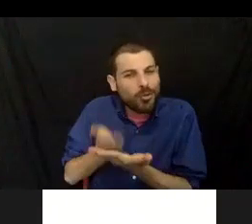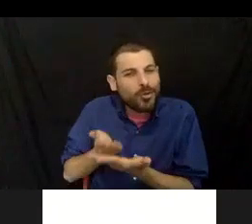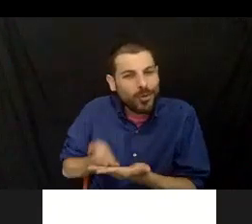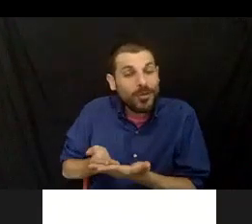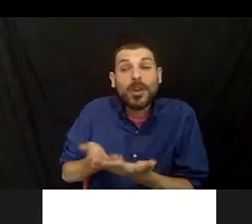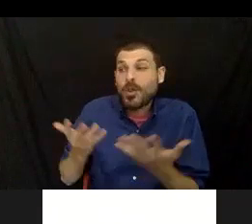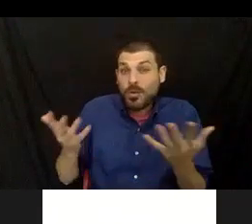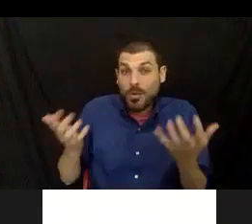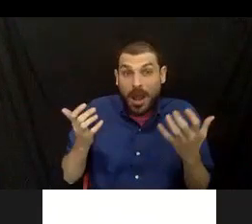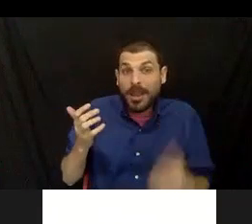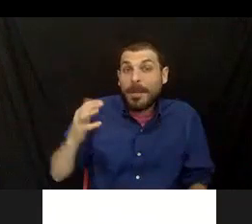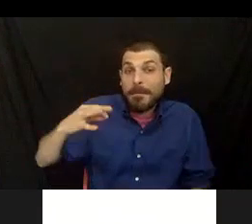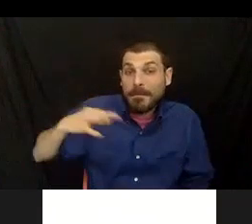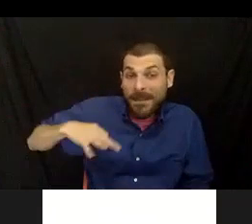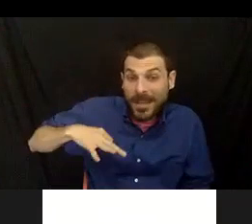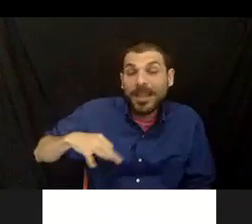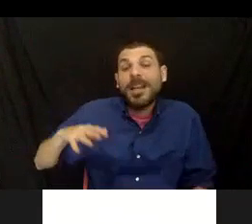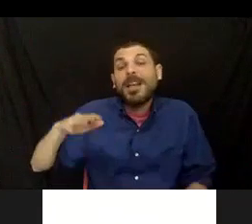benefit.